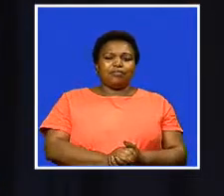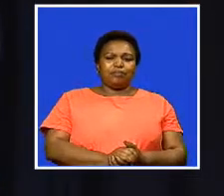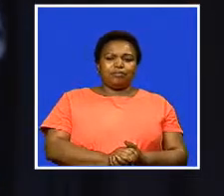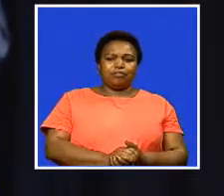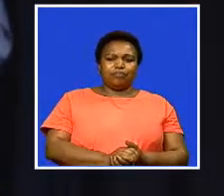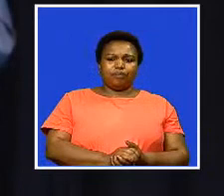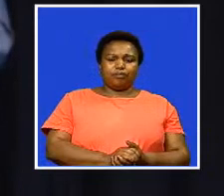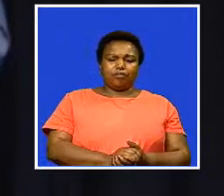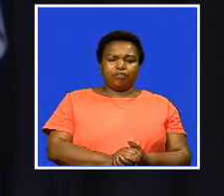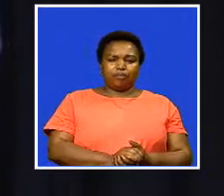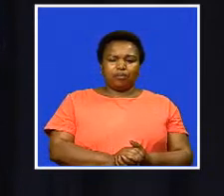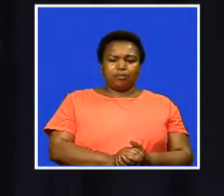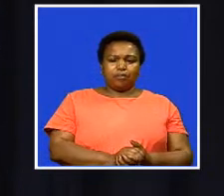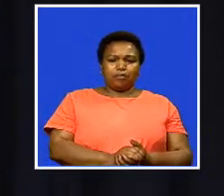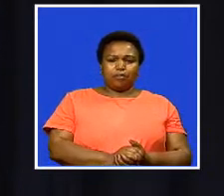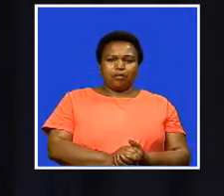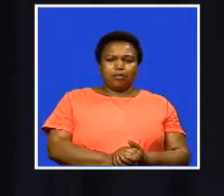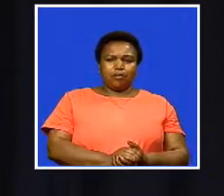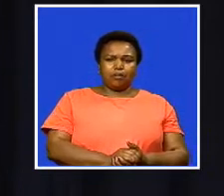ndunankulu